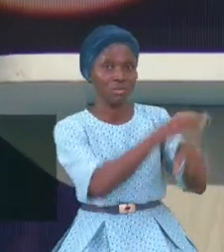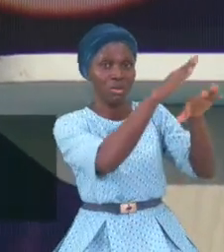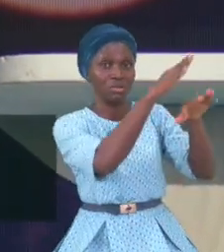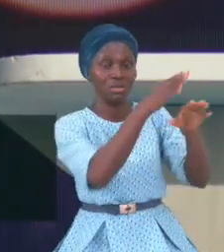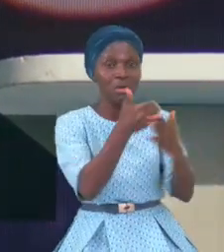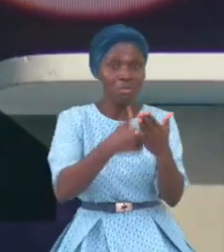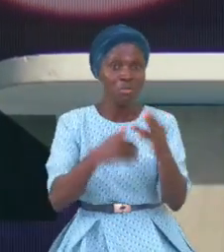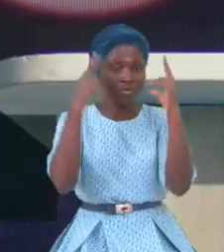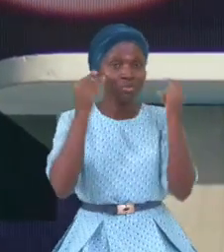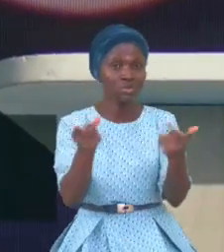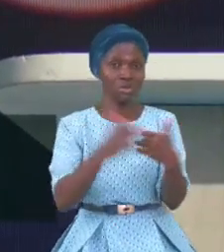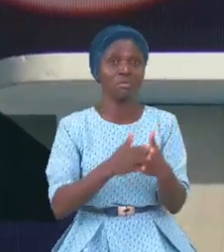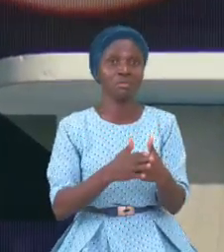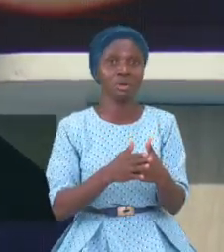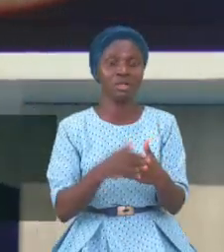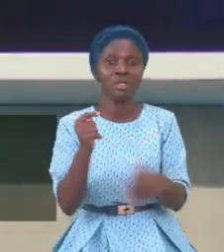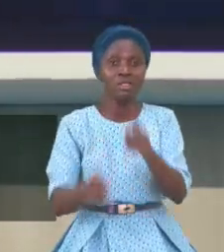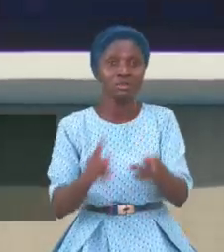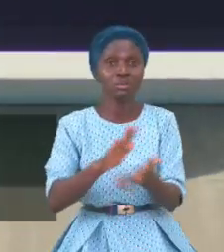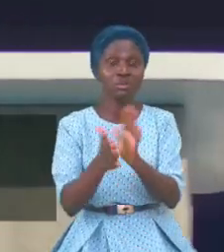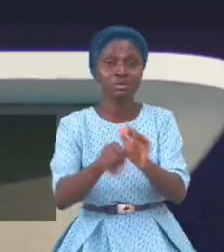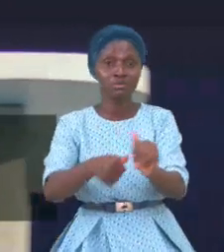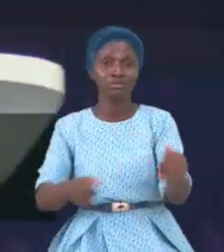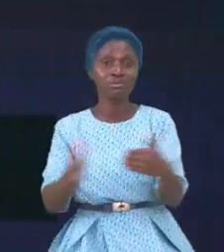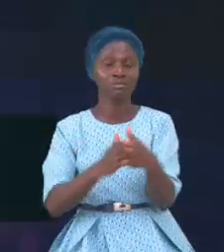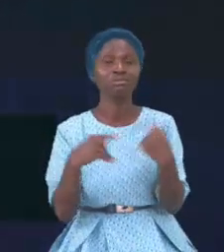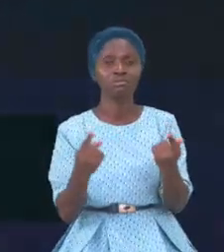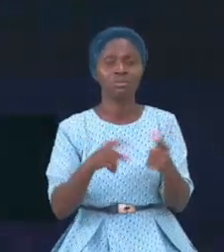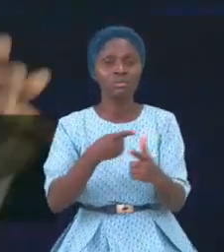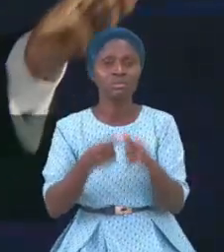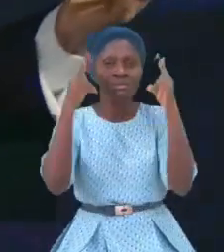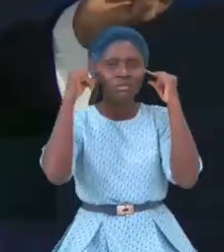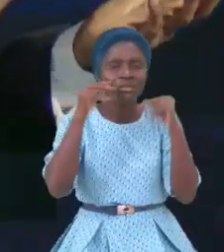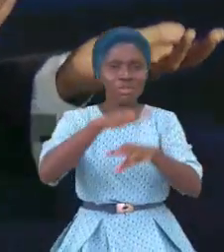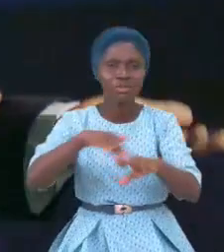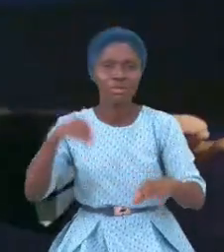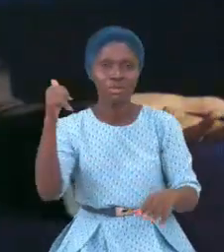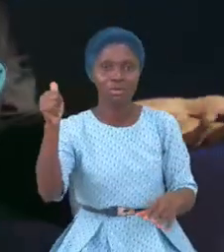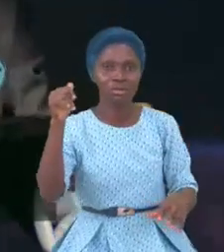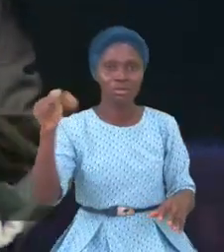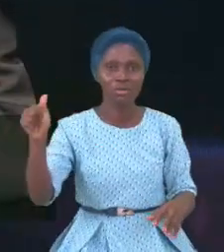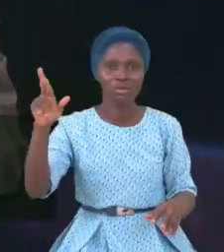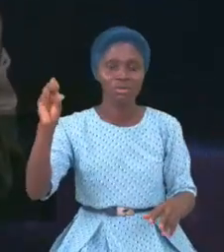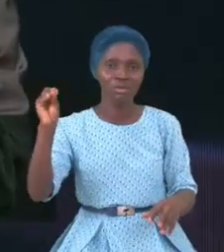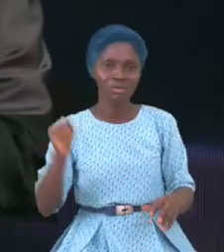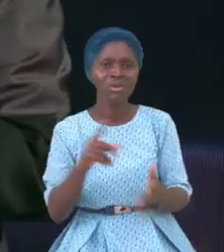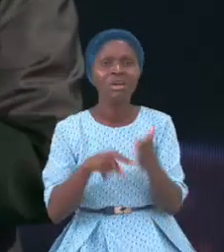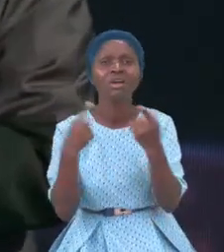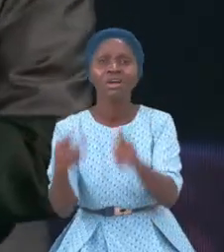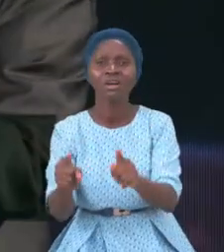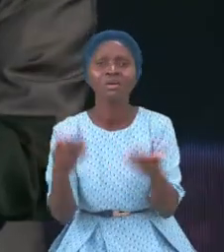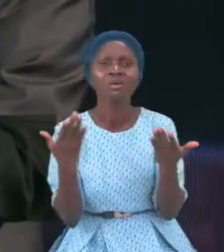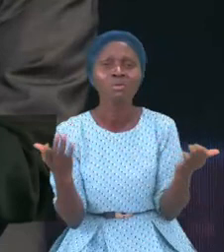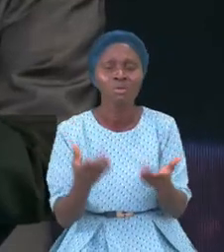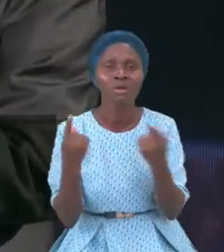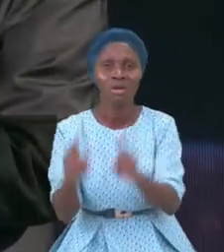people are backslidden. And then Moses said, Aaron, what happened? He said, you know the people. They be ready to stone me,